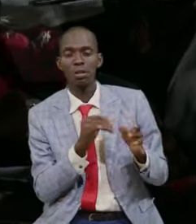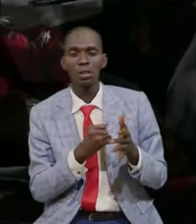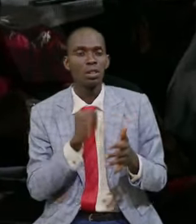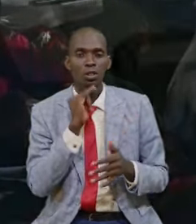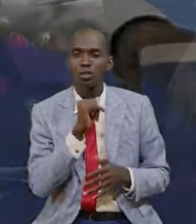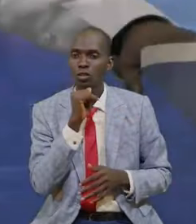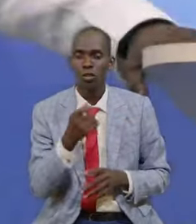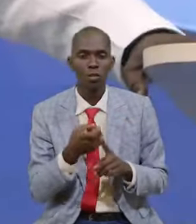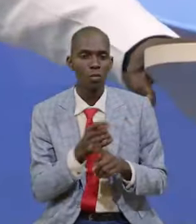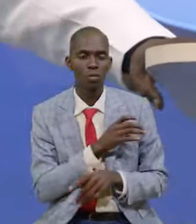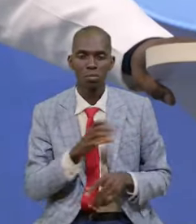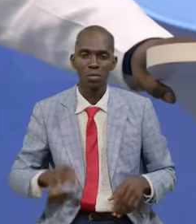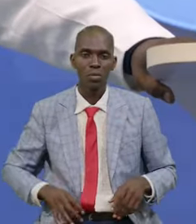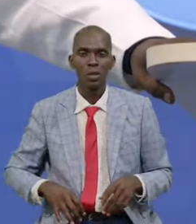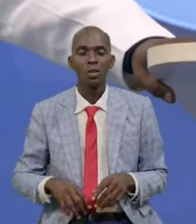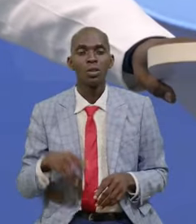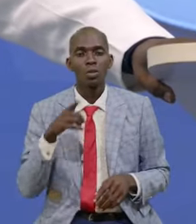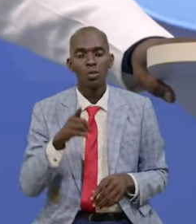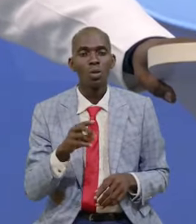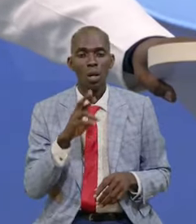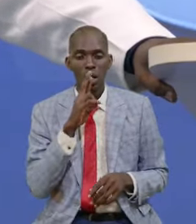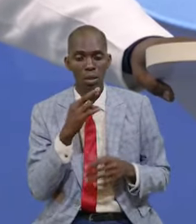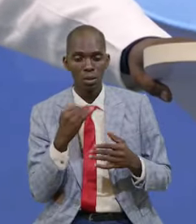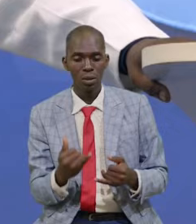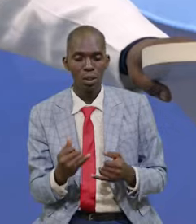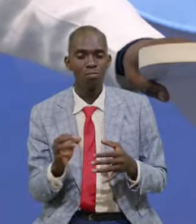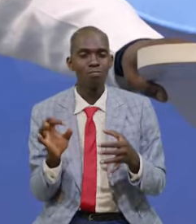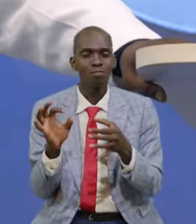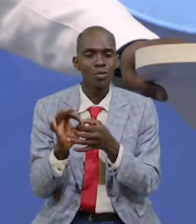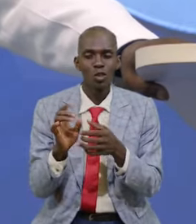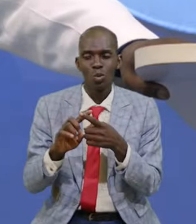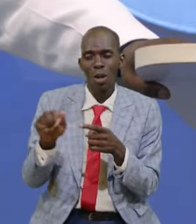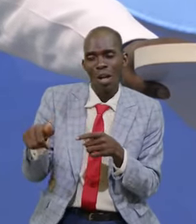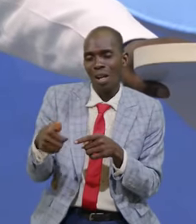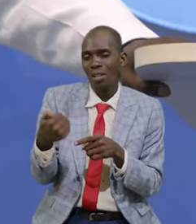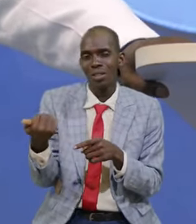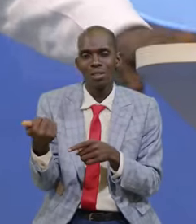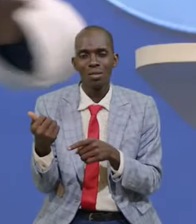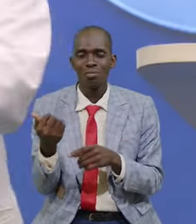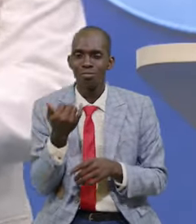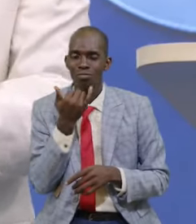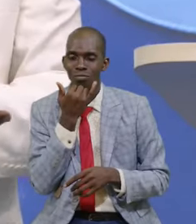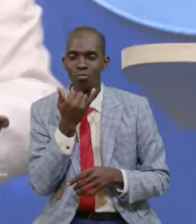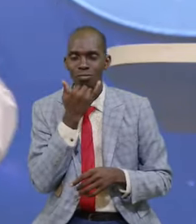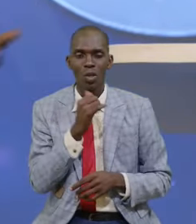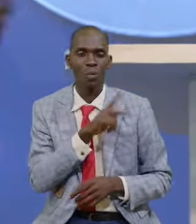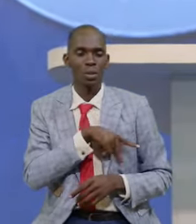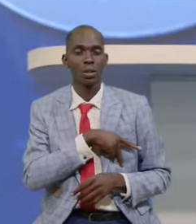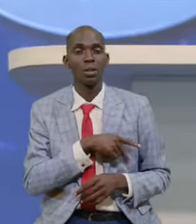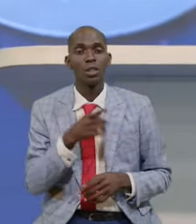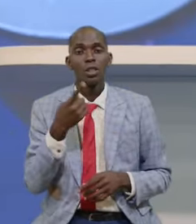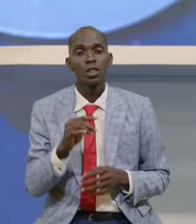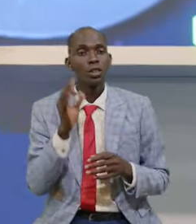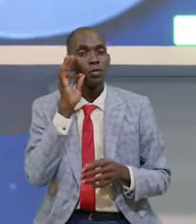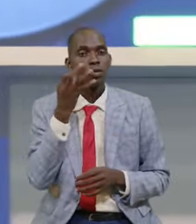from Christ. You are getting united to another source, another personality. The fruit of the Spirit